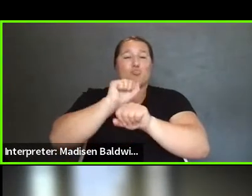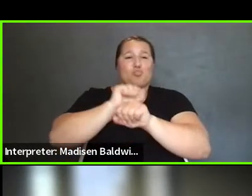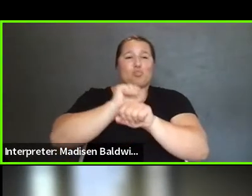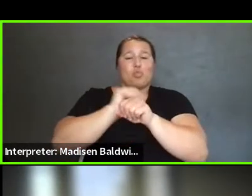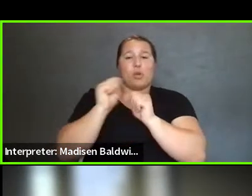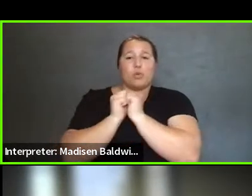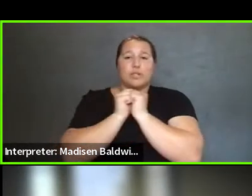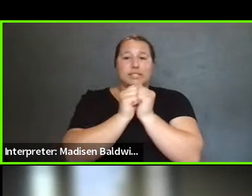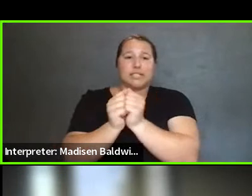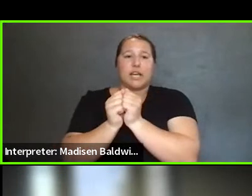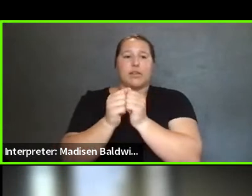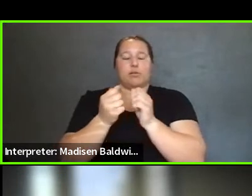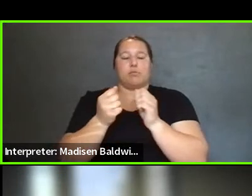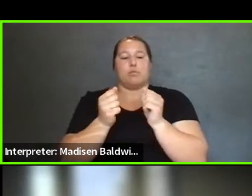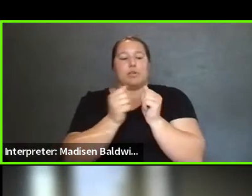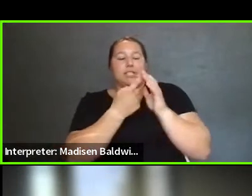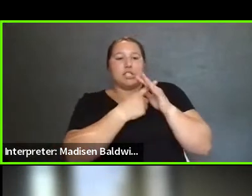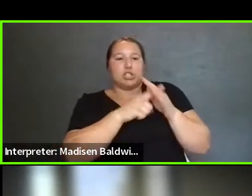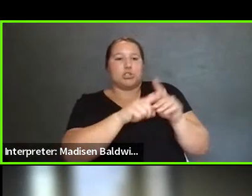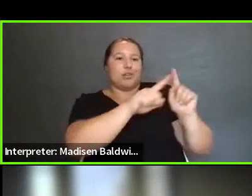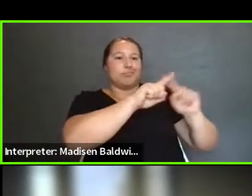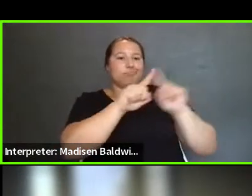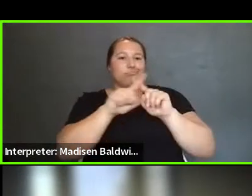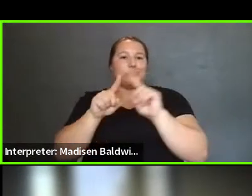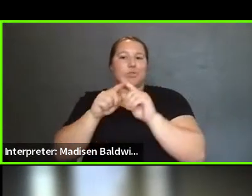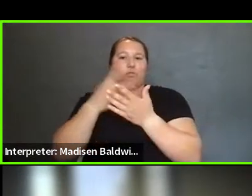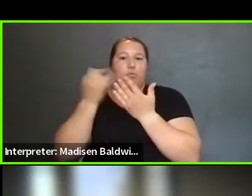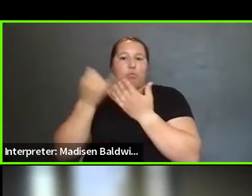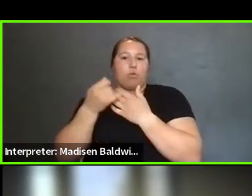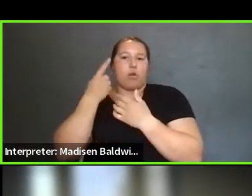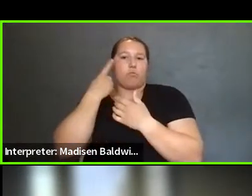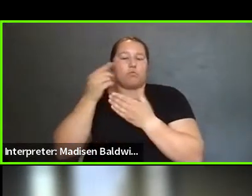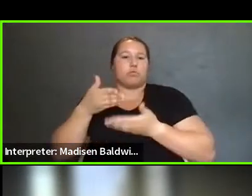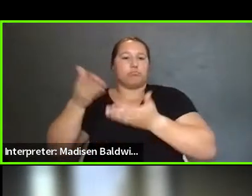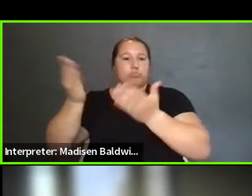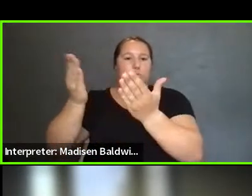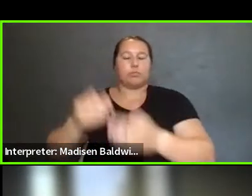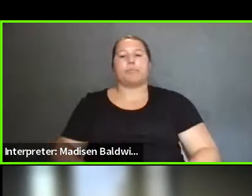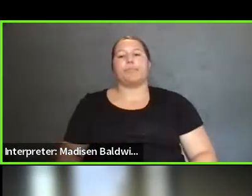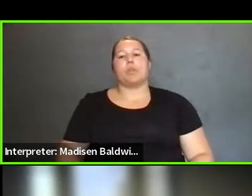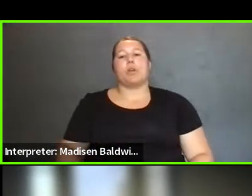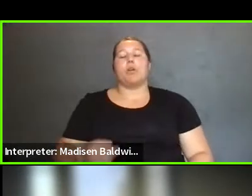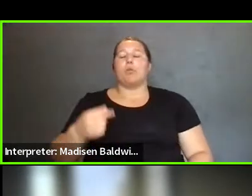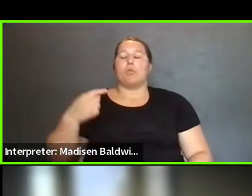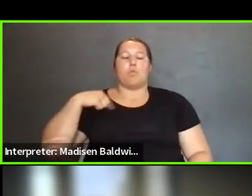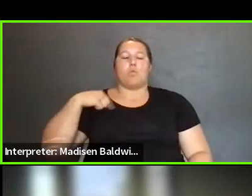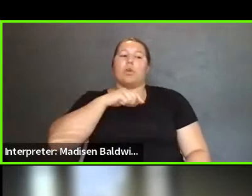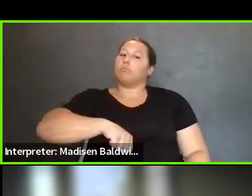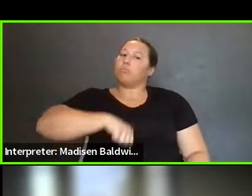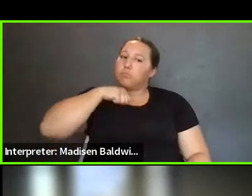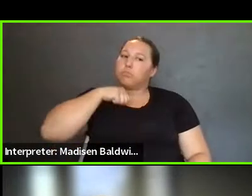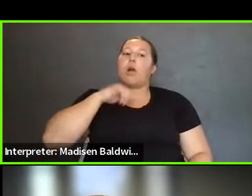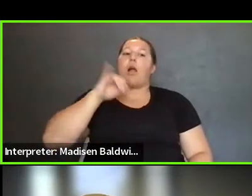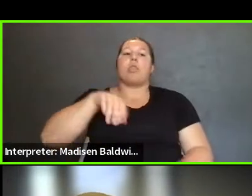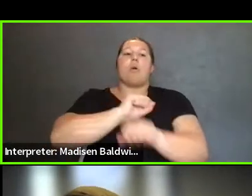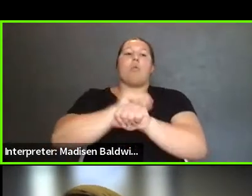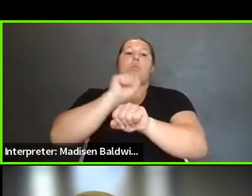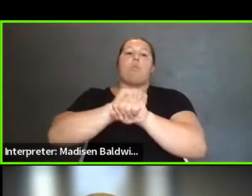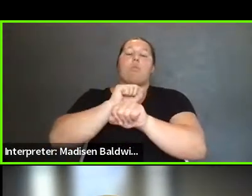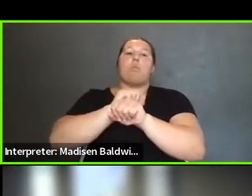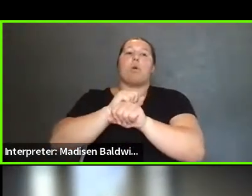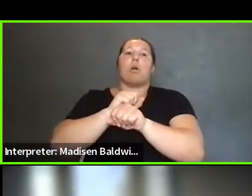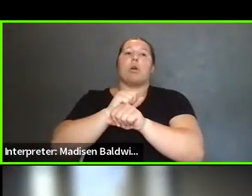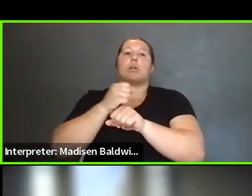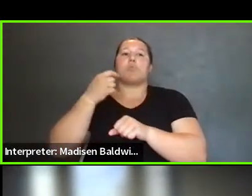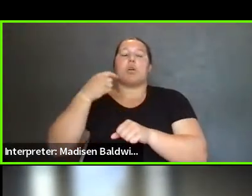crisis services and specifically the PIC team. So we're very proud of that work, and we anticipate that it will only grow and